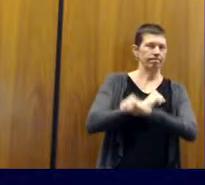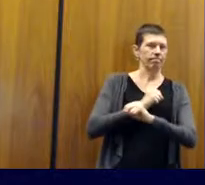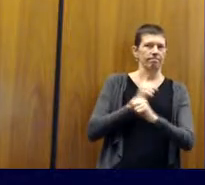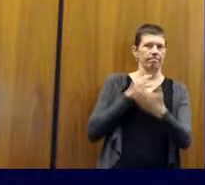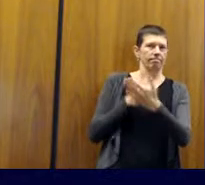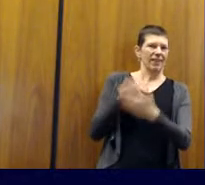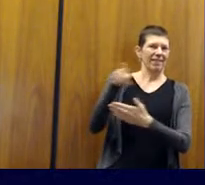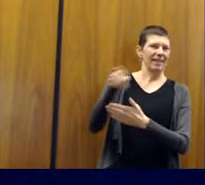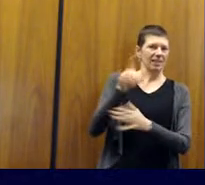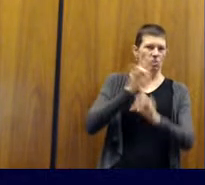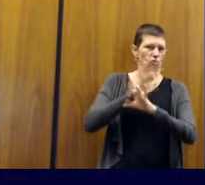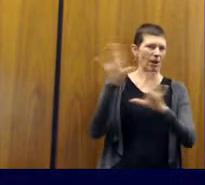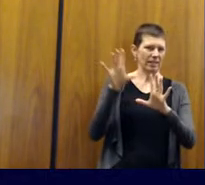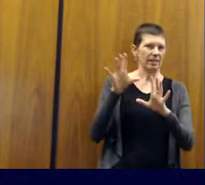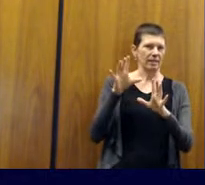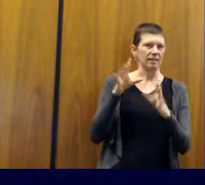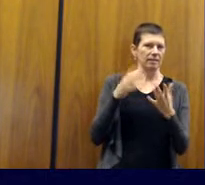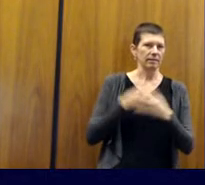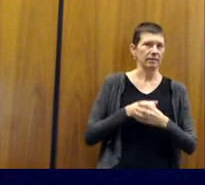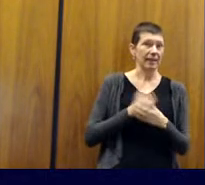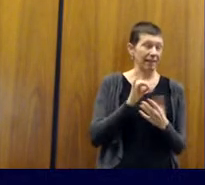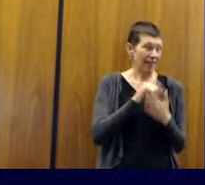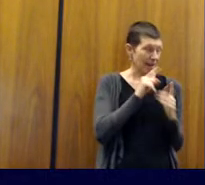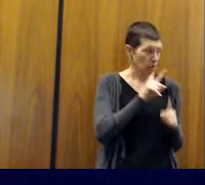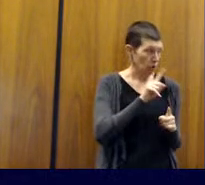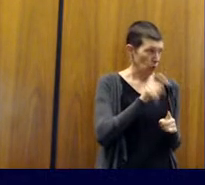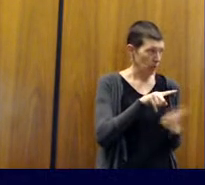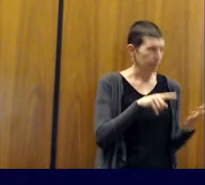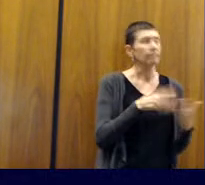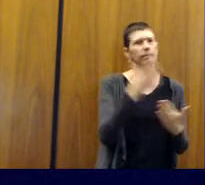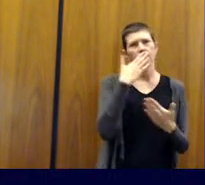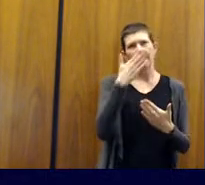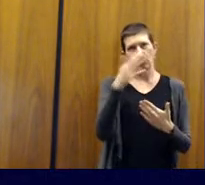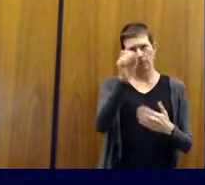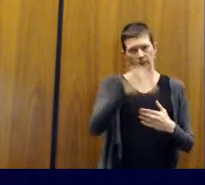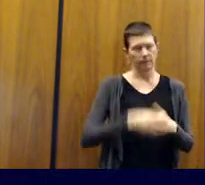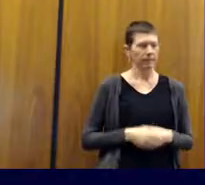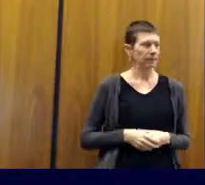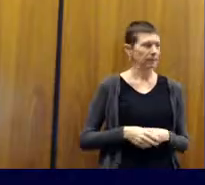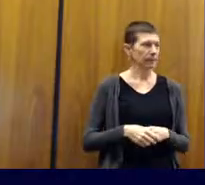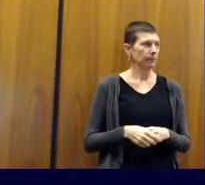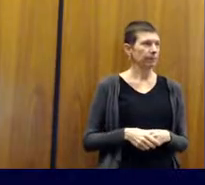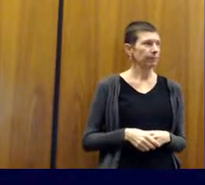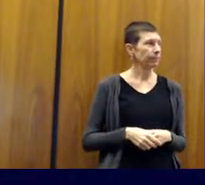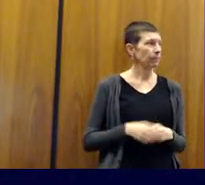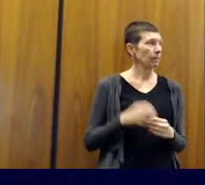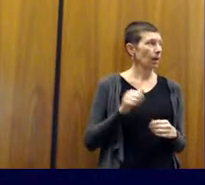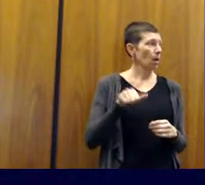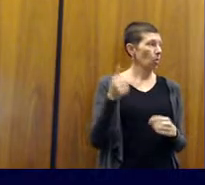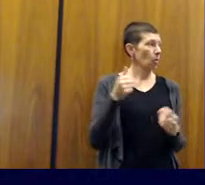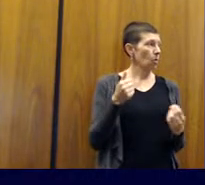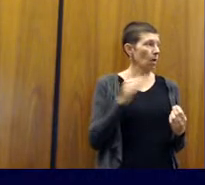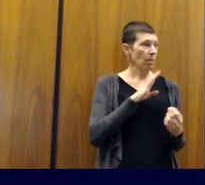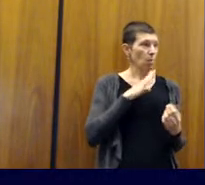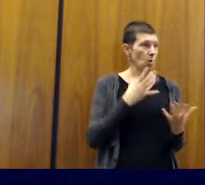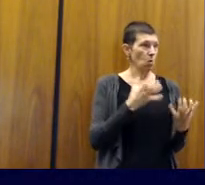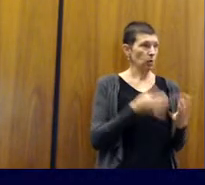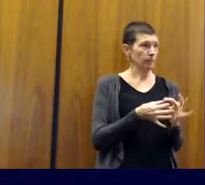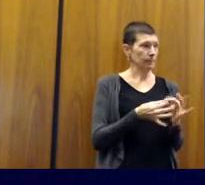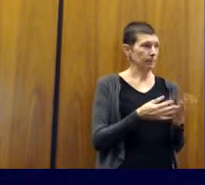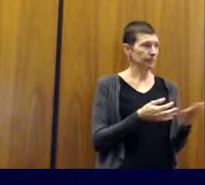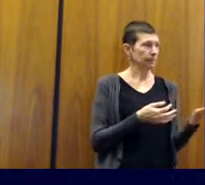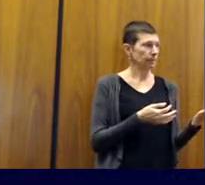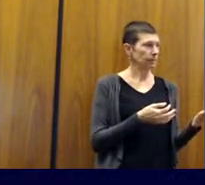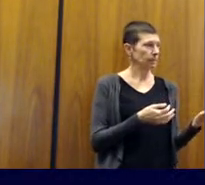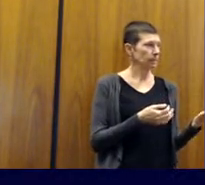crisis on the ground level, if that answers your question. Thank you, yes. Is there anyone else from the board that would like